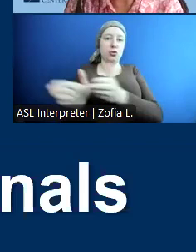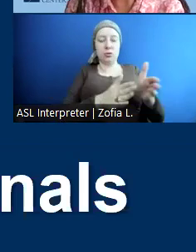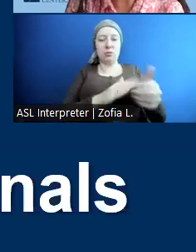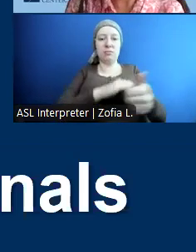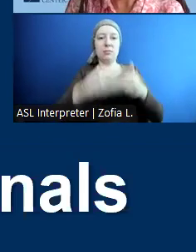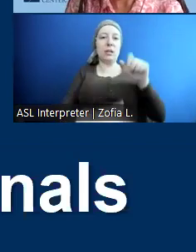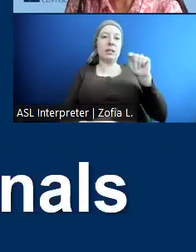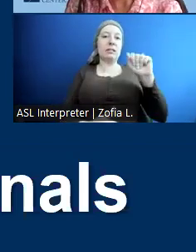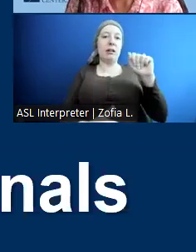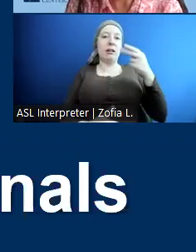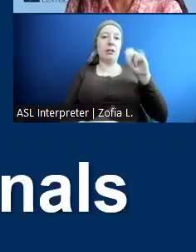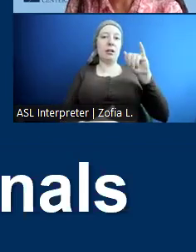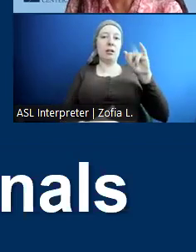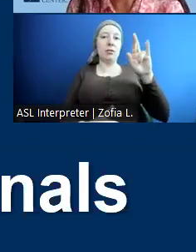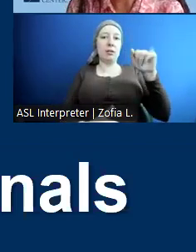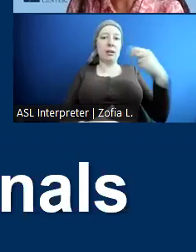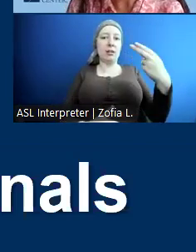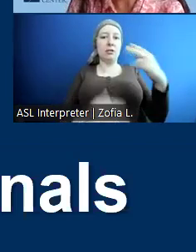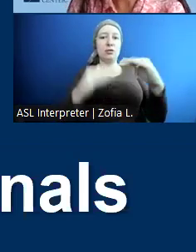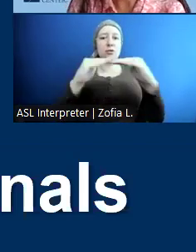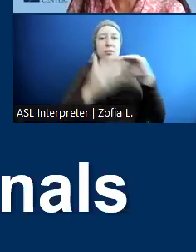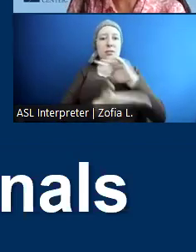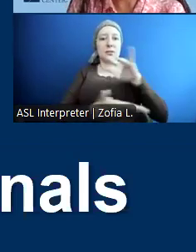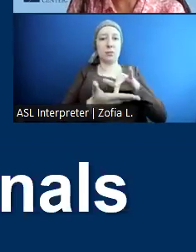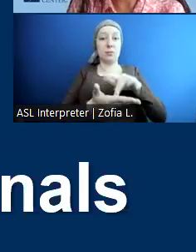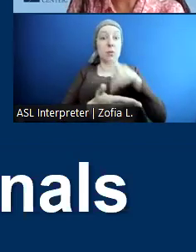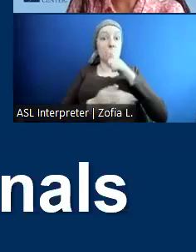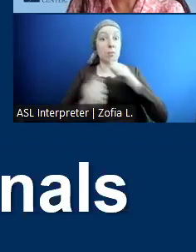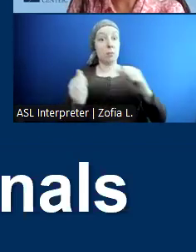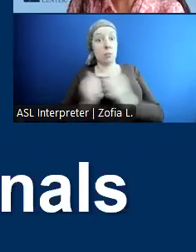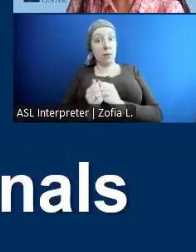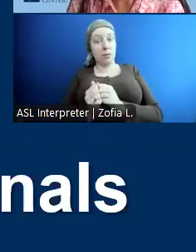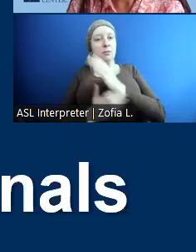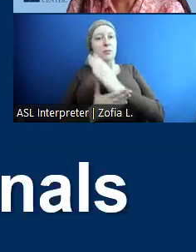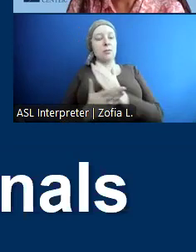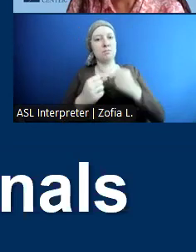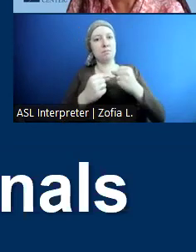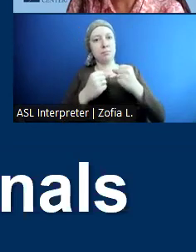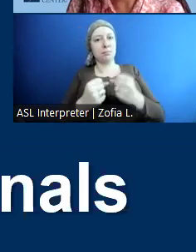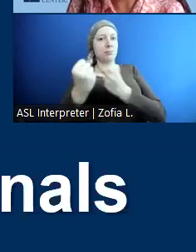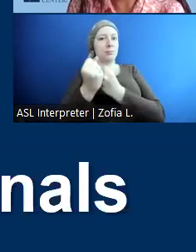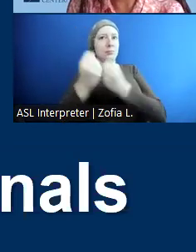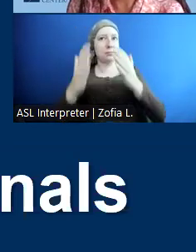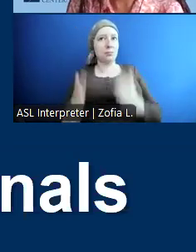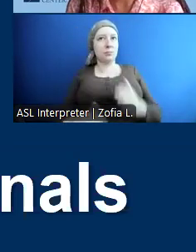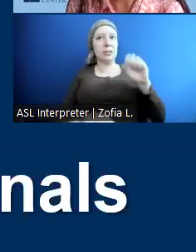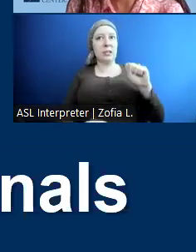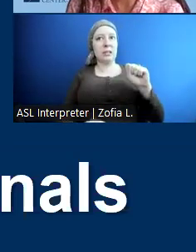Justice Center. Joining me today are survivor advocate Sarah